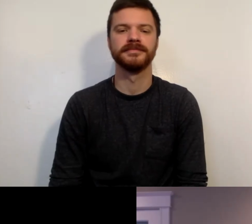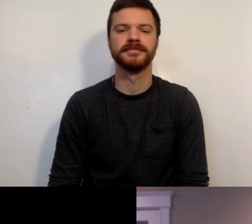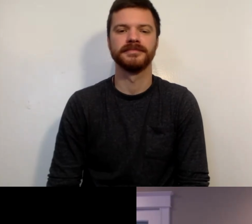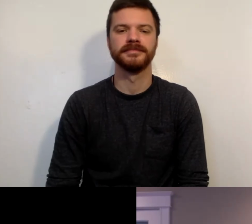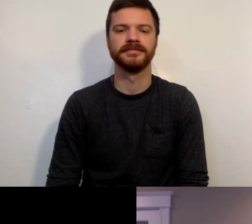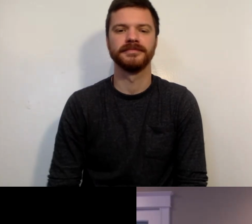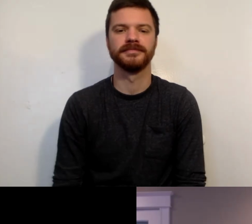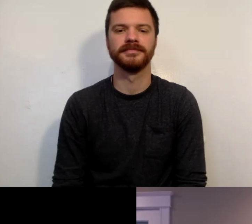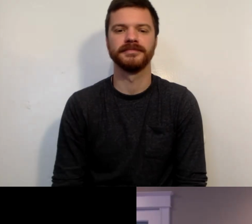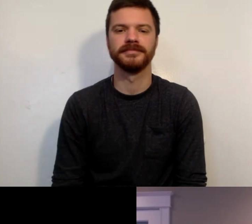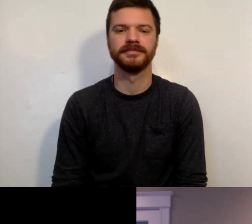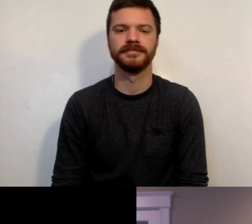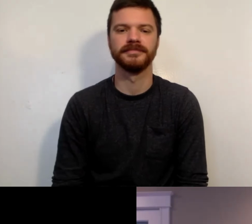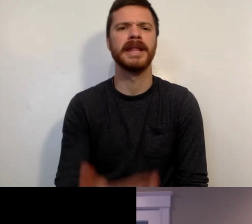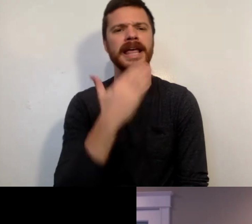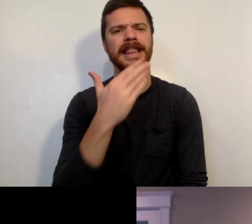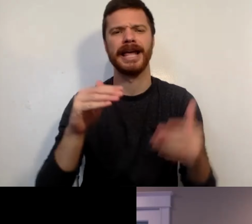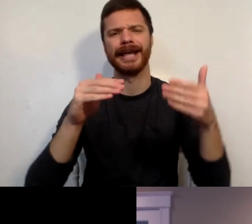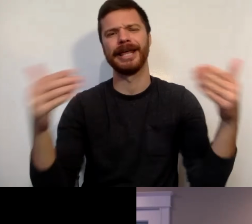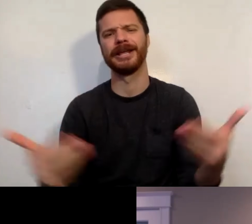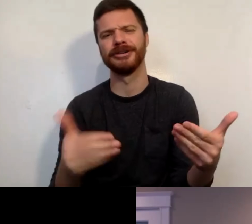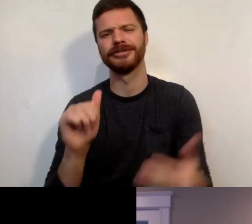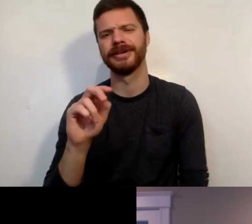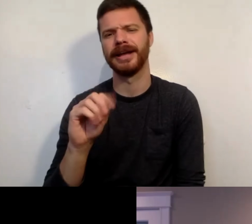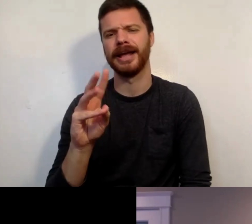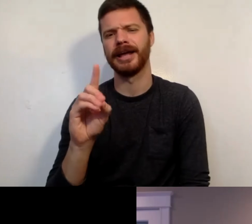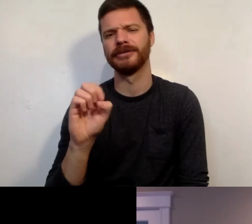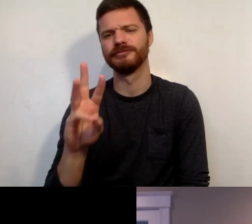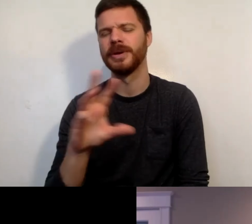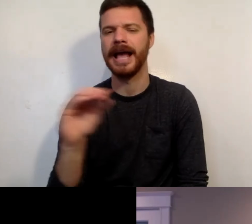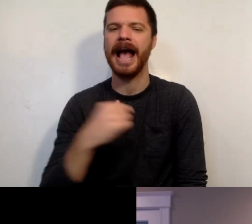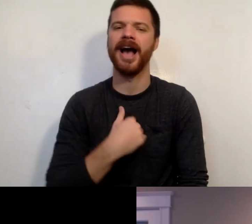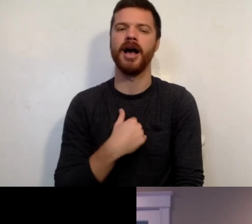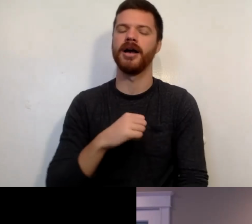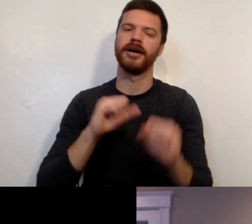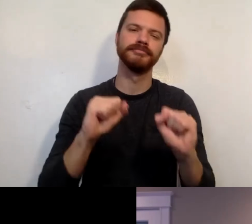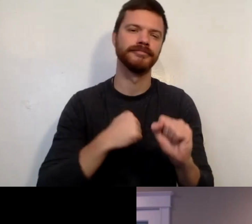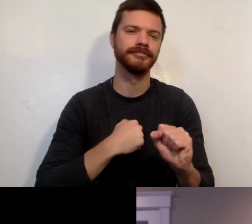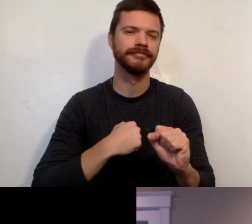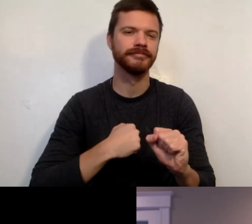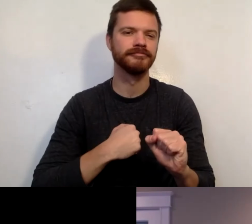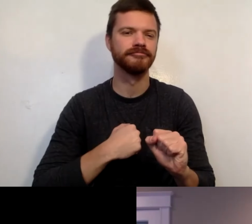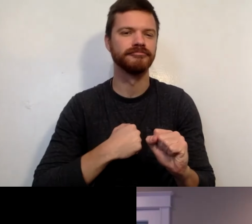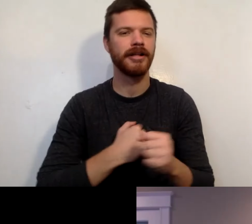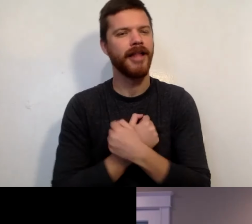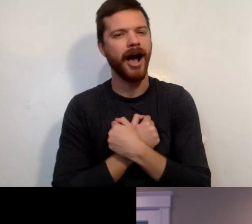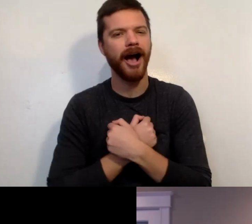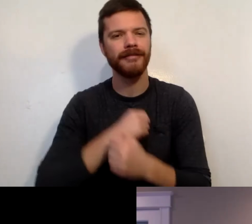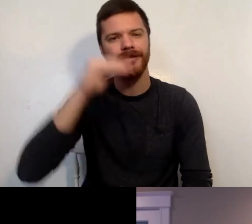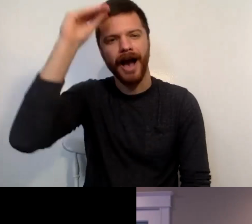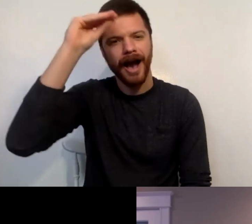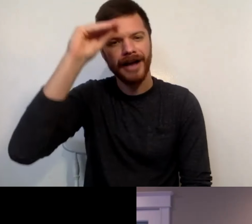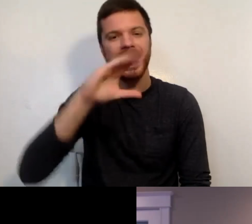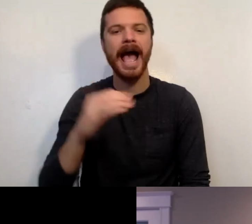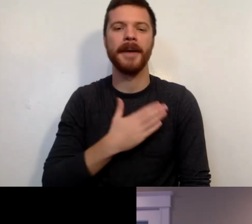Thank you so much for the introduction, Andrew. I love that we're wearing Badger hats right now, and that I just saw my colleague Tanya